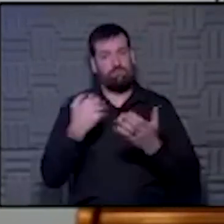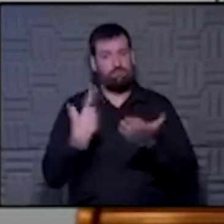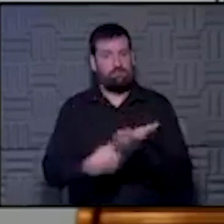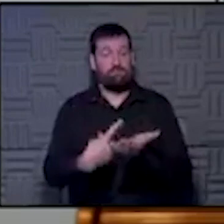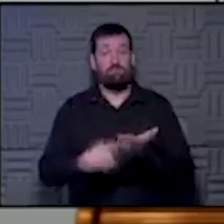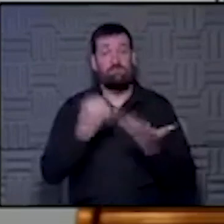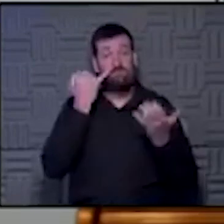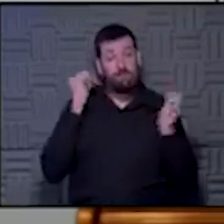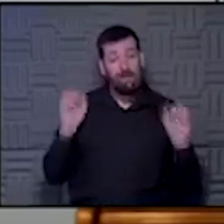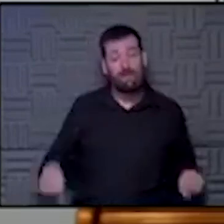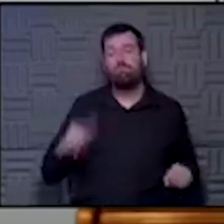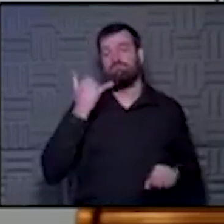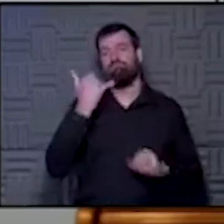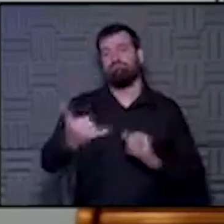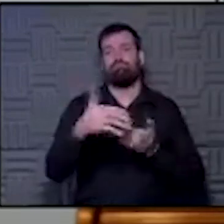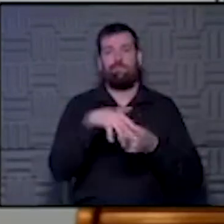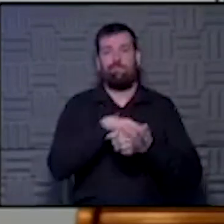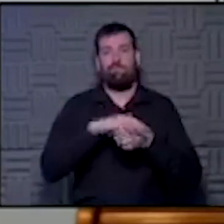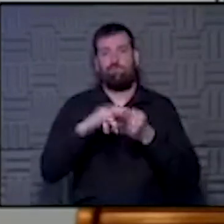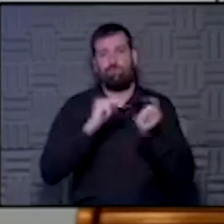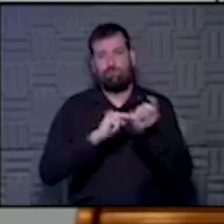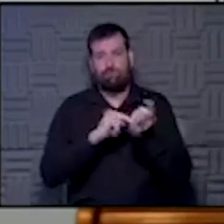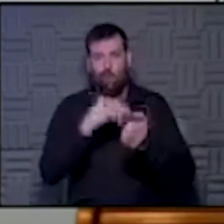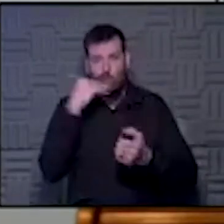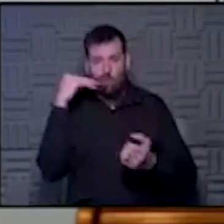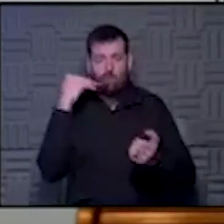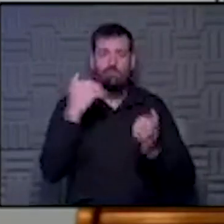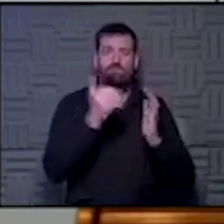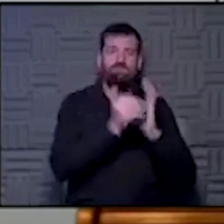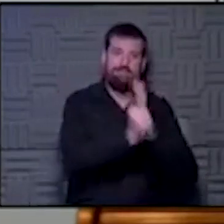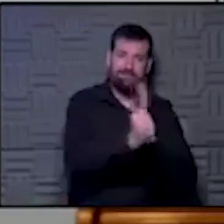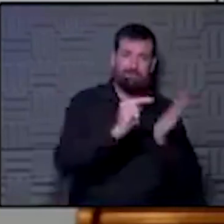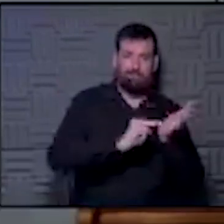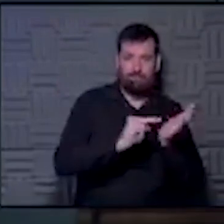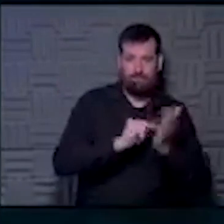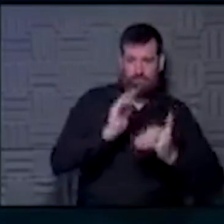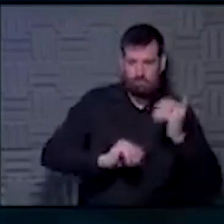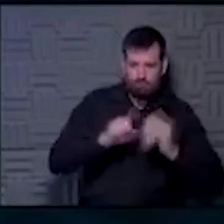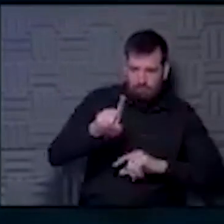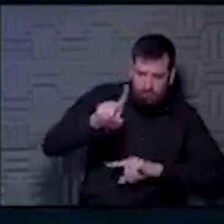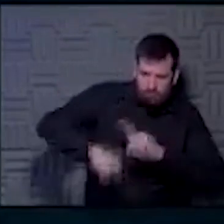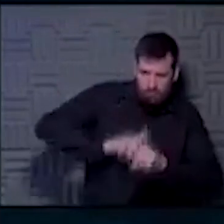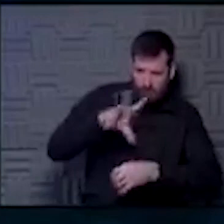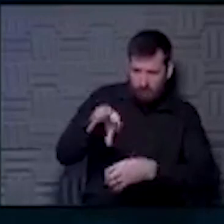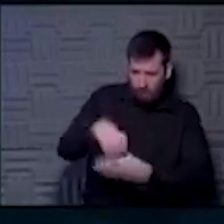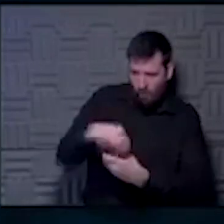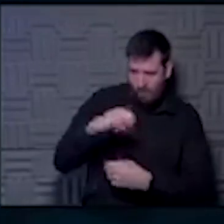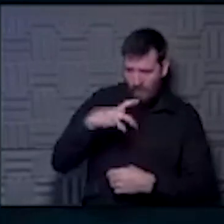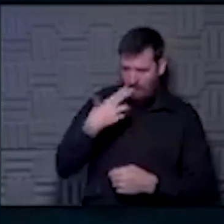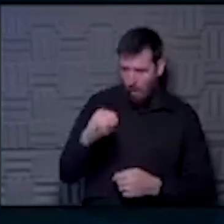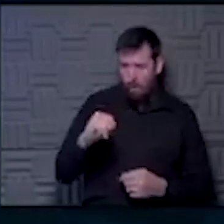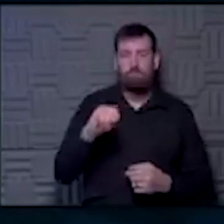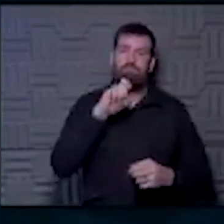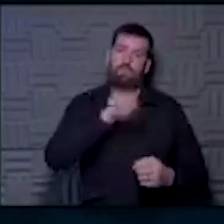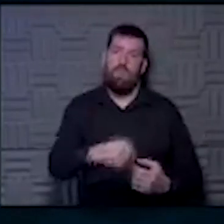chance, call your local nursing home or skilled nursing facility and just ask them, are you a part of the ECHO? We'd love to have them join